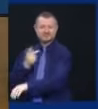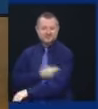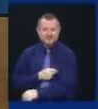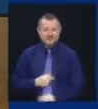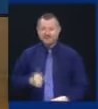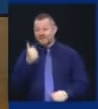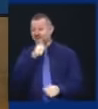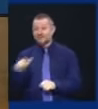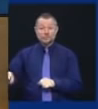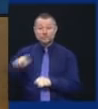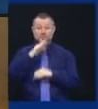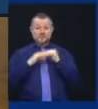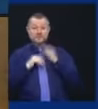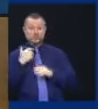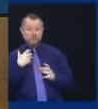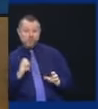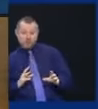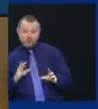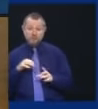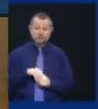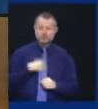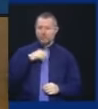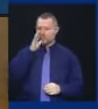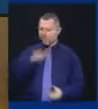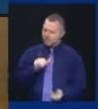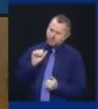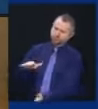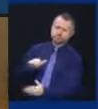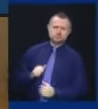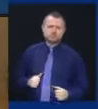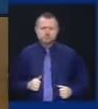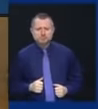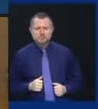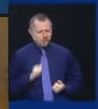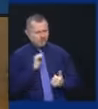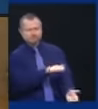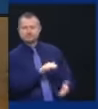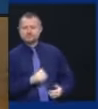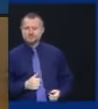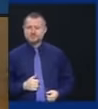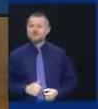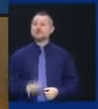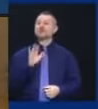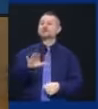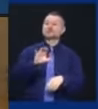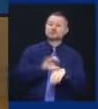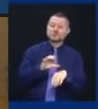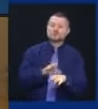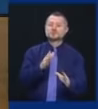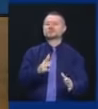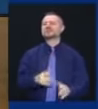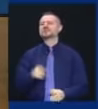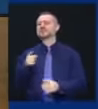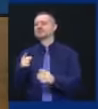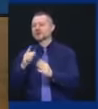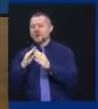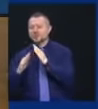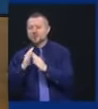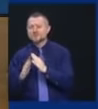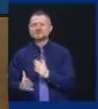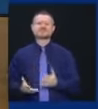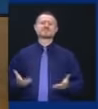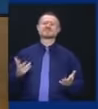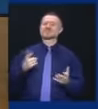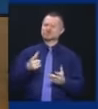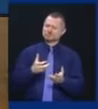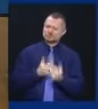facility that participates. Invite your congregation, invite your neighborhood, use your trust, use